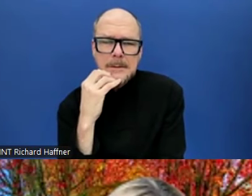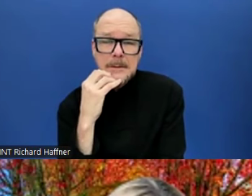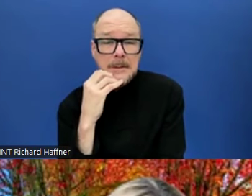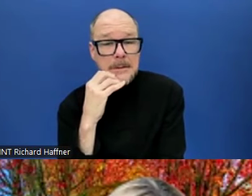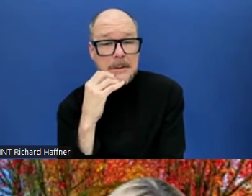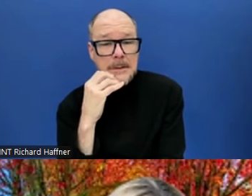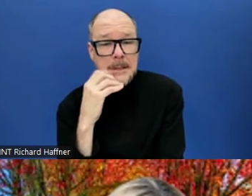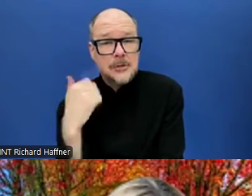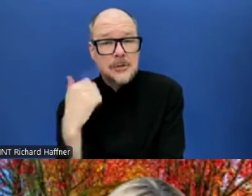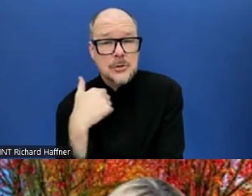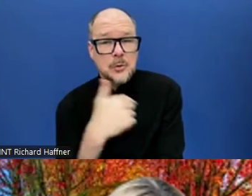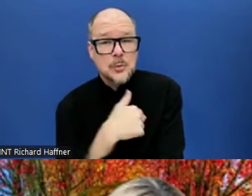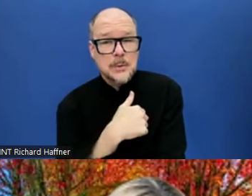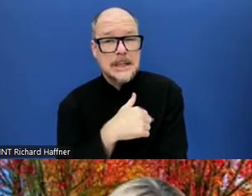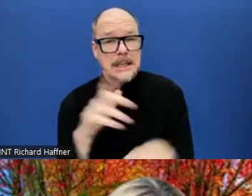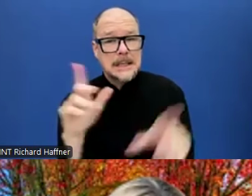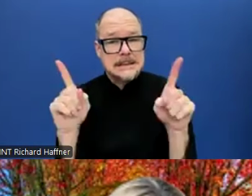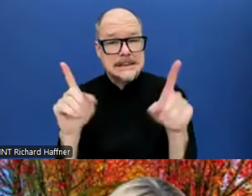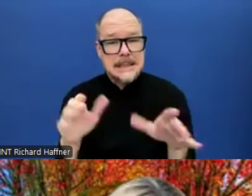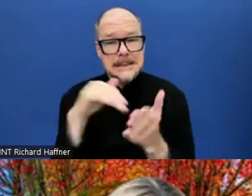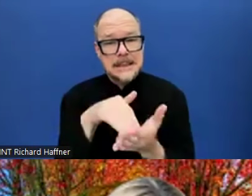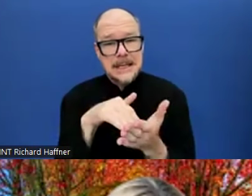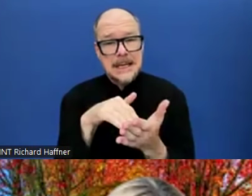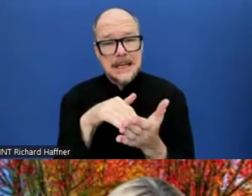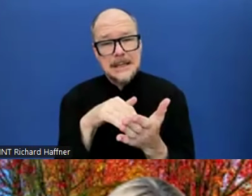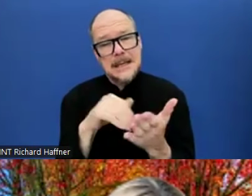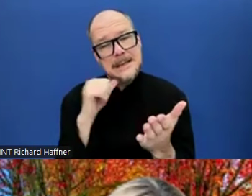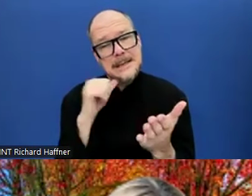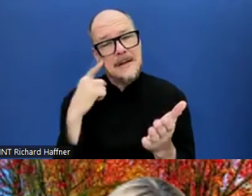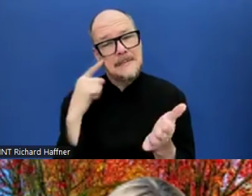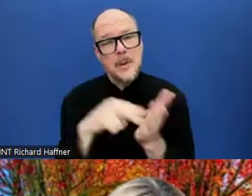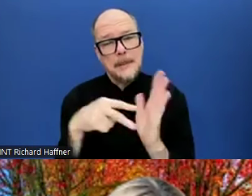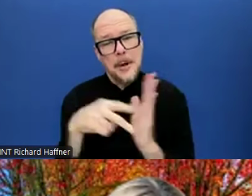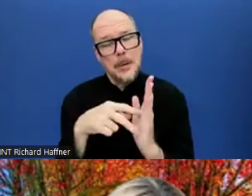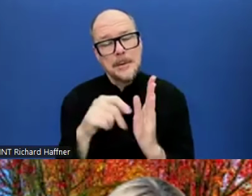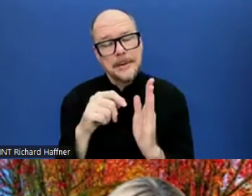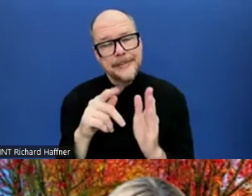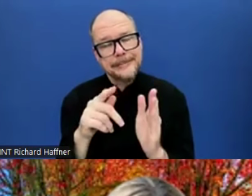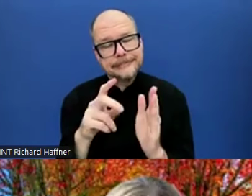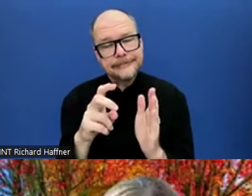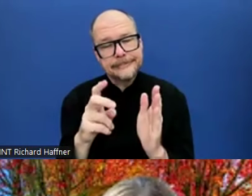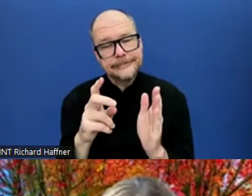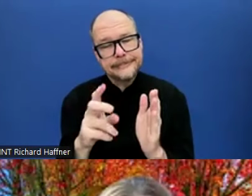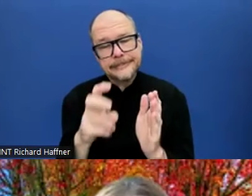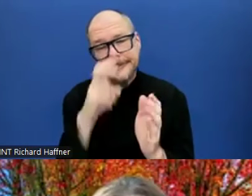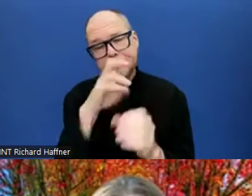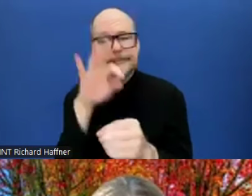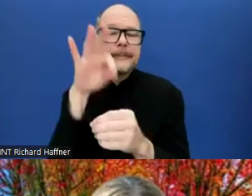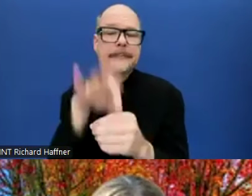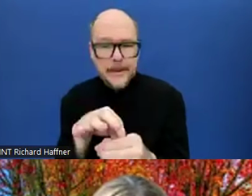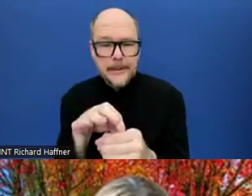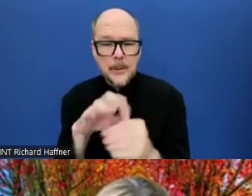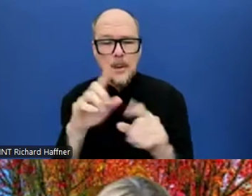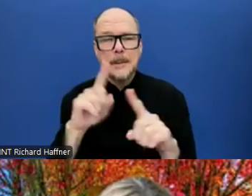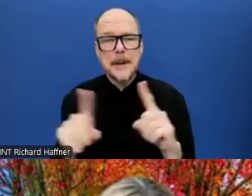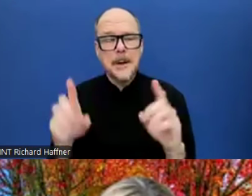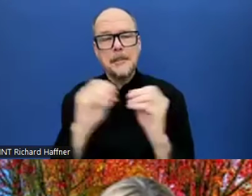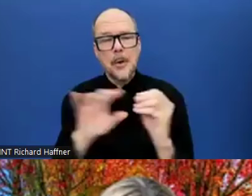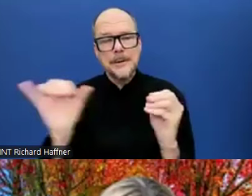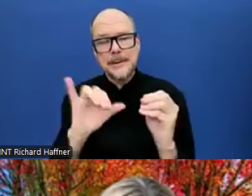shall we test again? Not for purposes of a discrete vote on this one thing. You know, maybe take it more